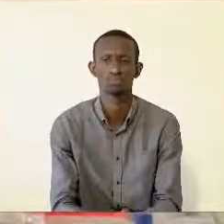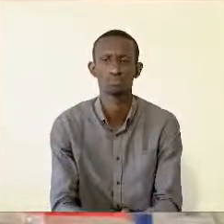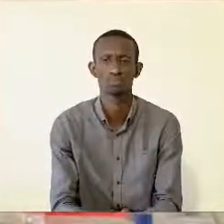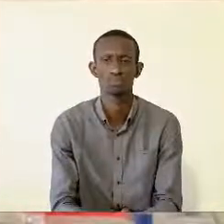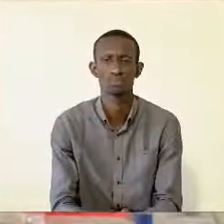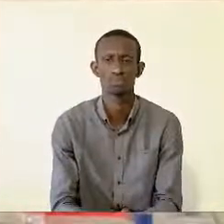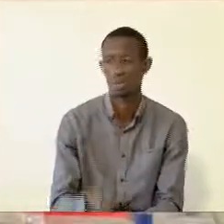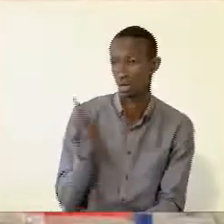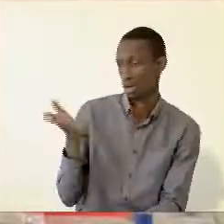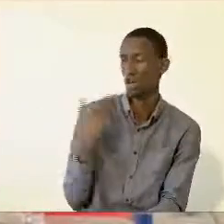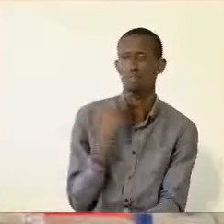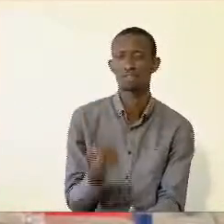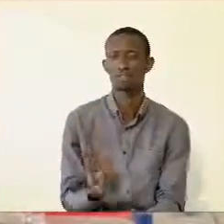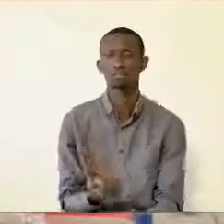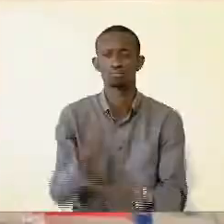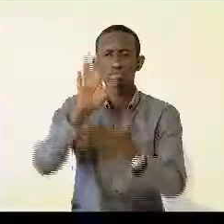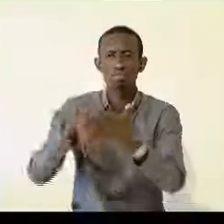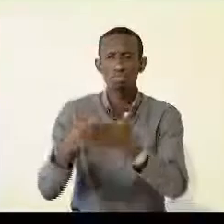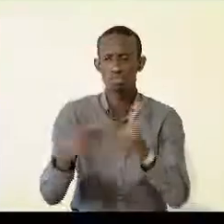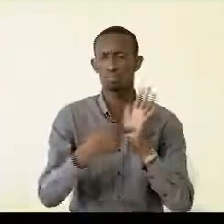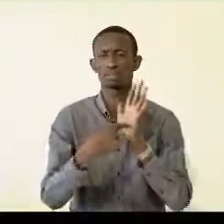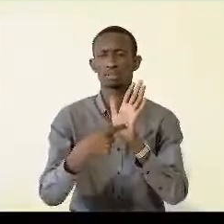Here we have a table showing